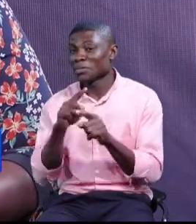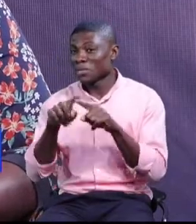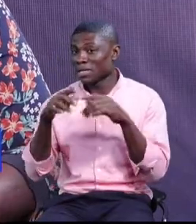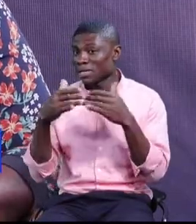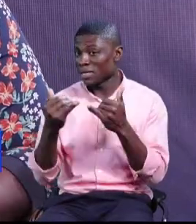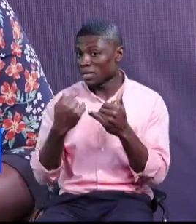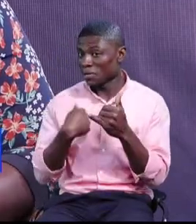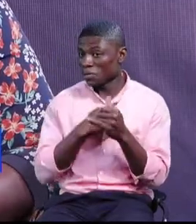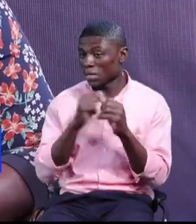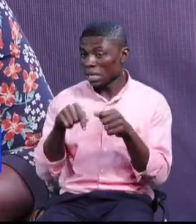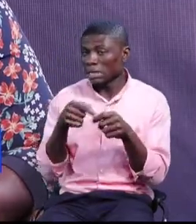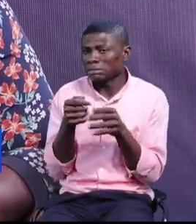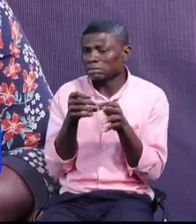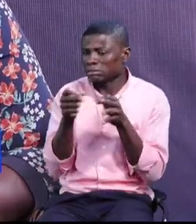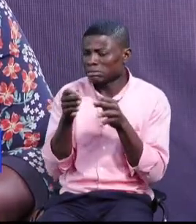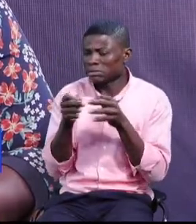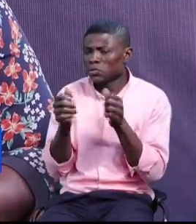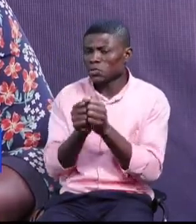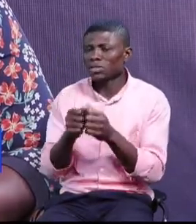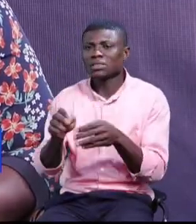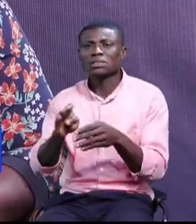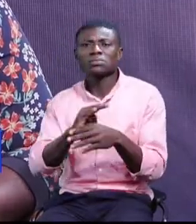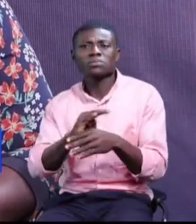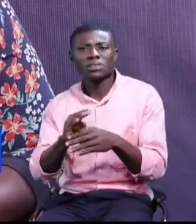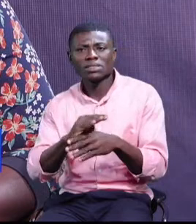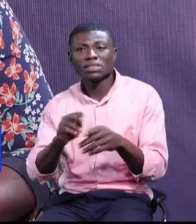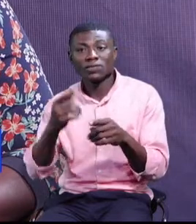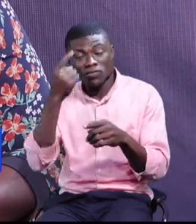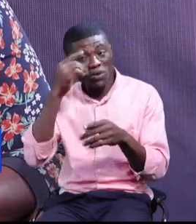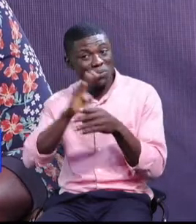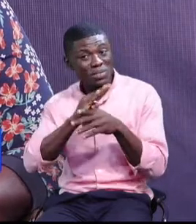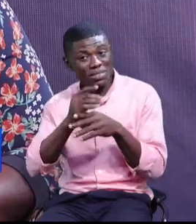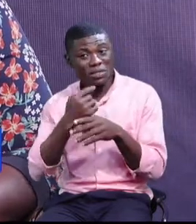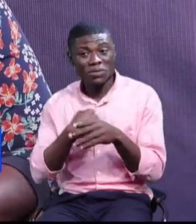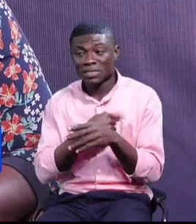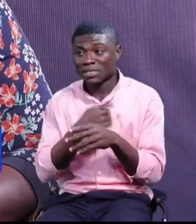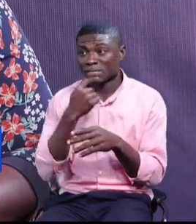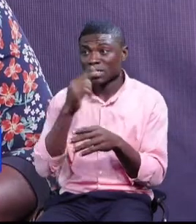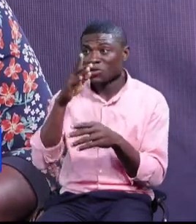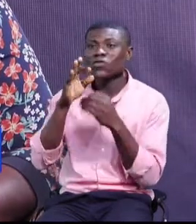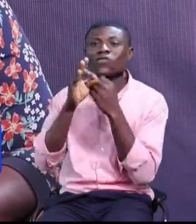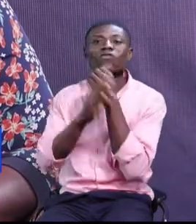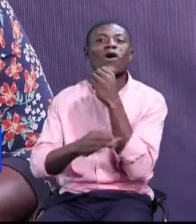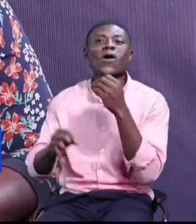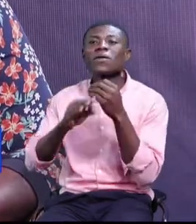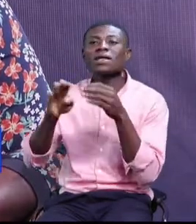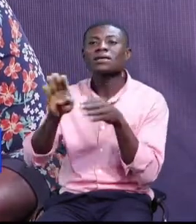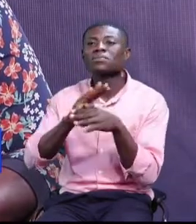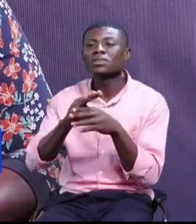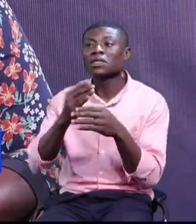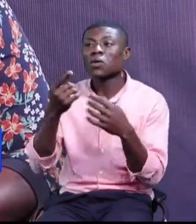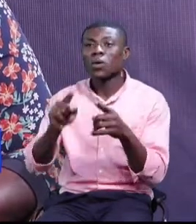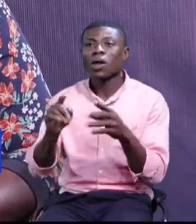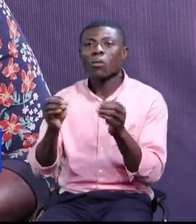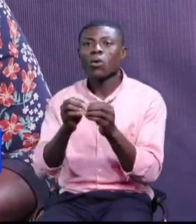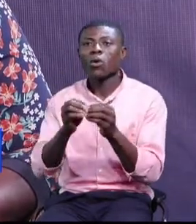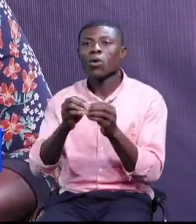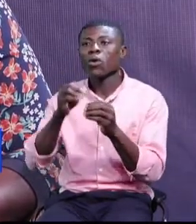we can skew it to the company. So for companies, we say you're a foreign company when more